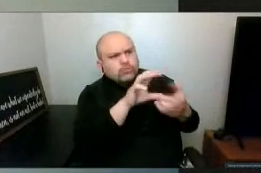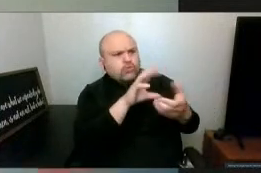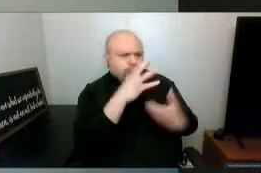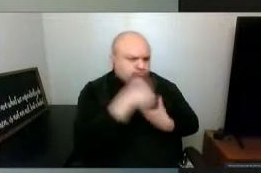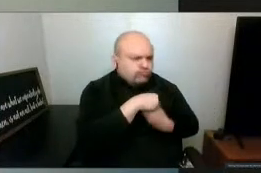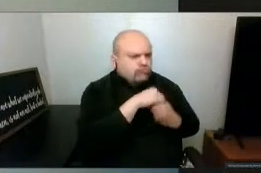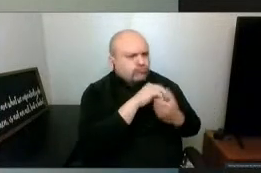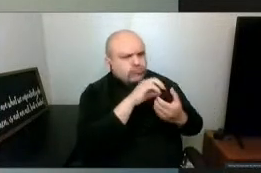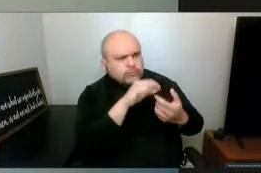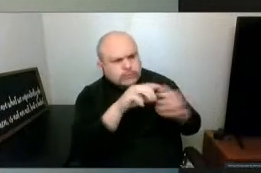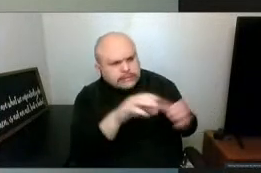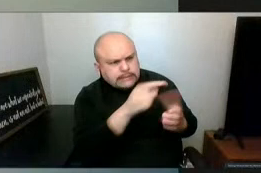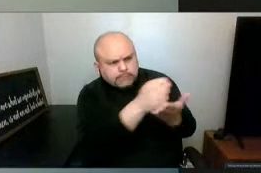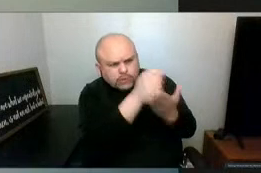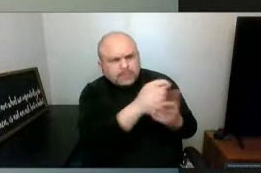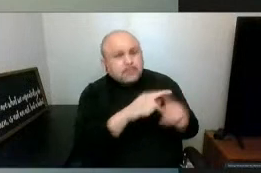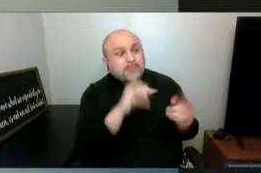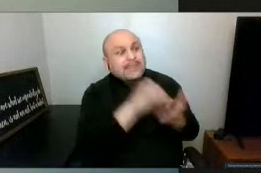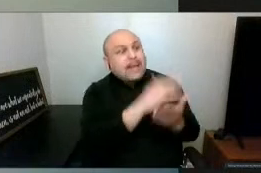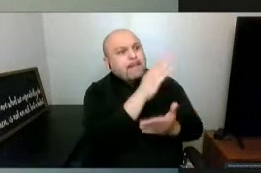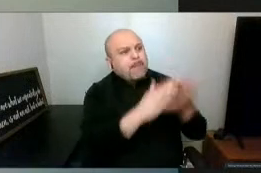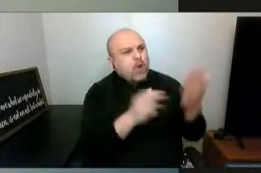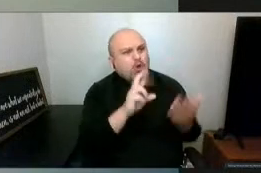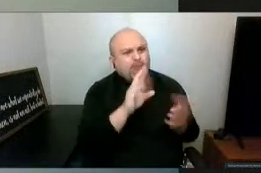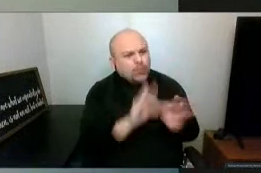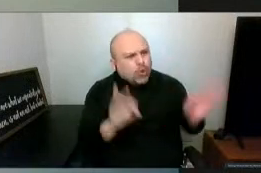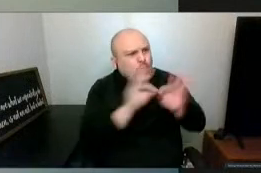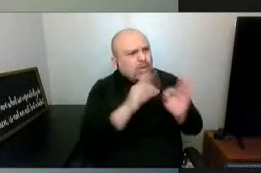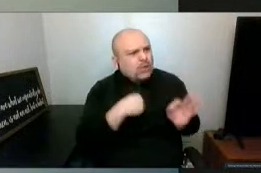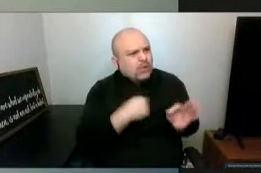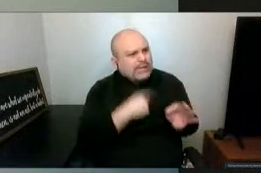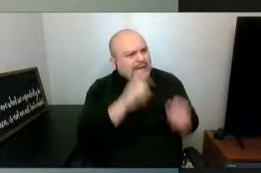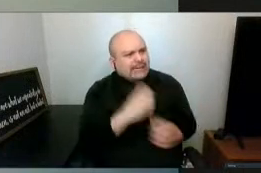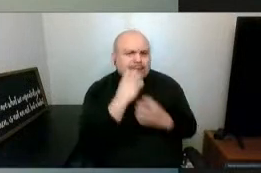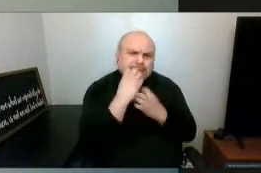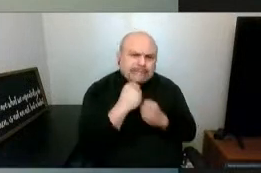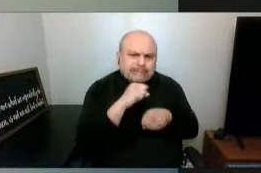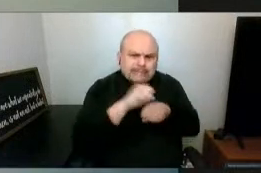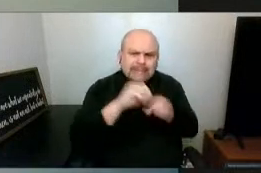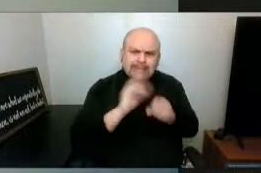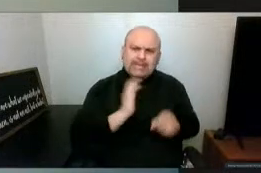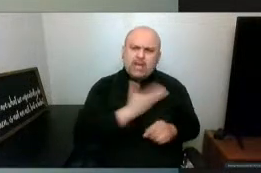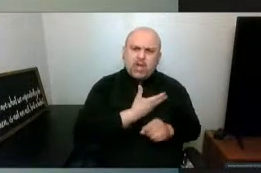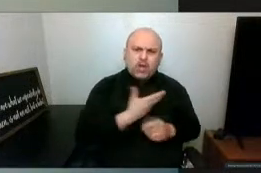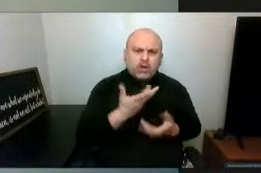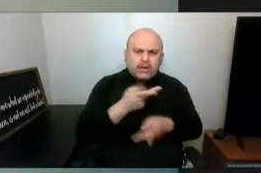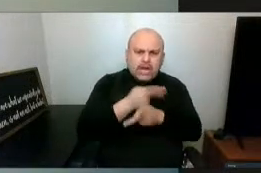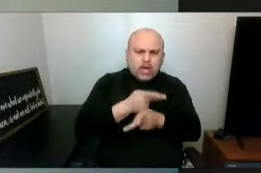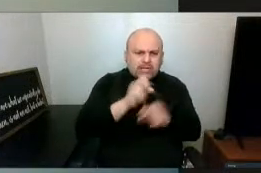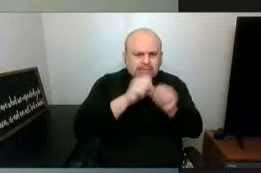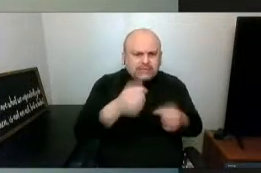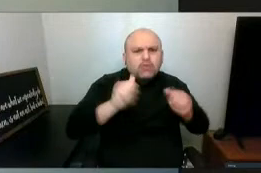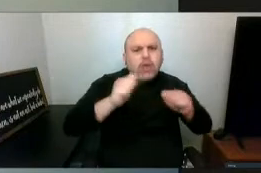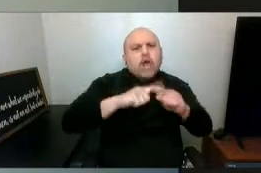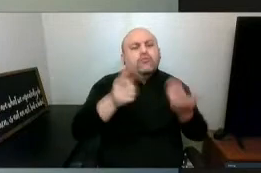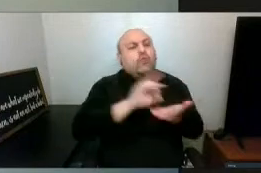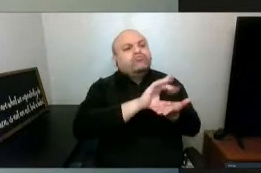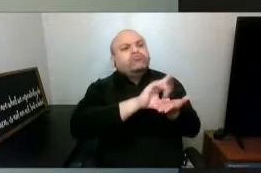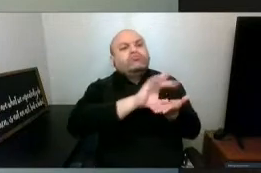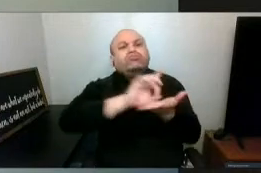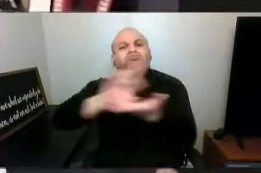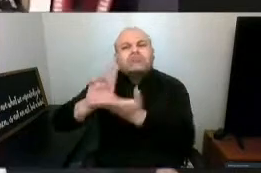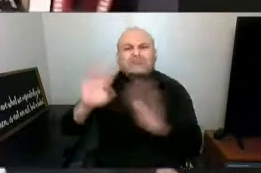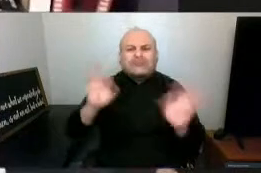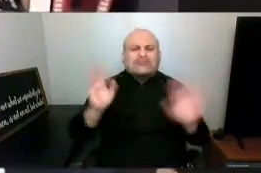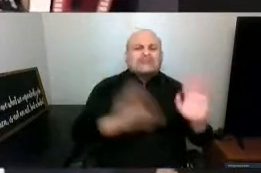that's part of the richness of what we should be embracing in our care system, rather than trying to exclude people like that. And